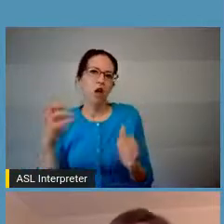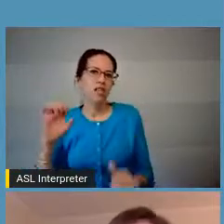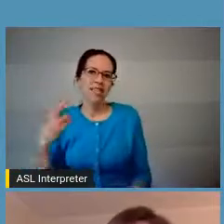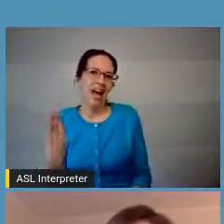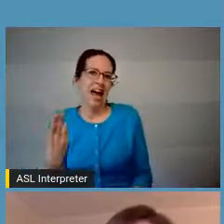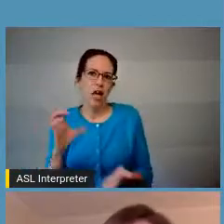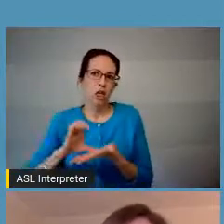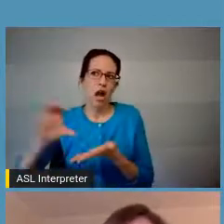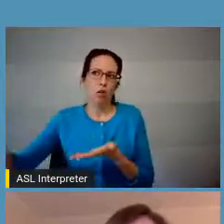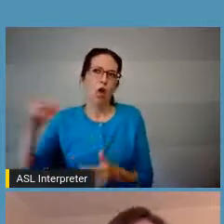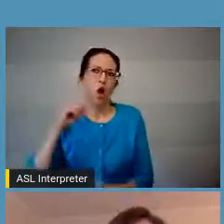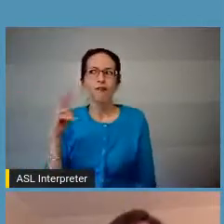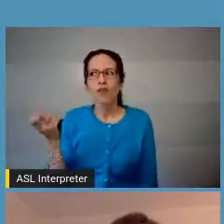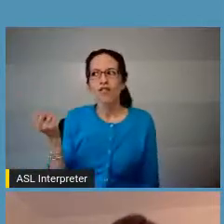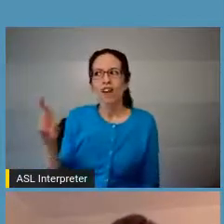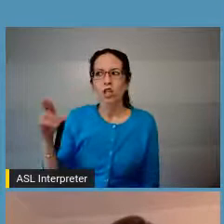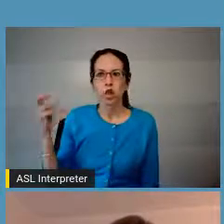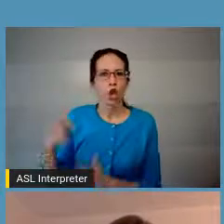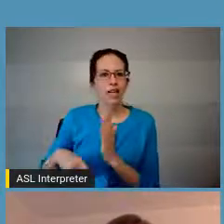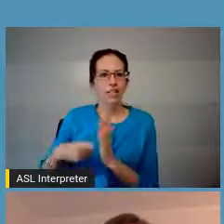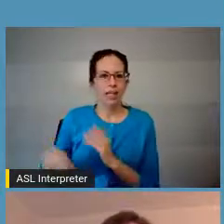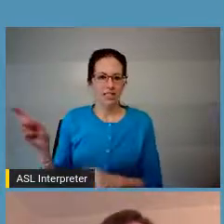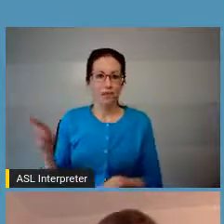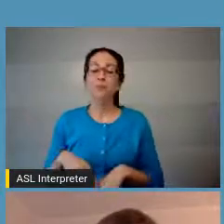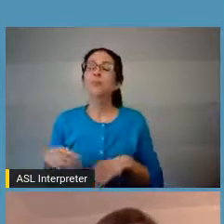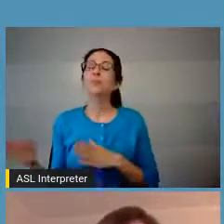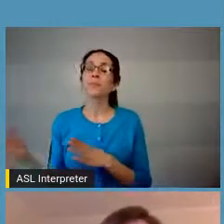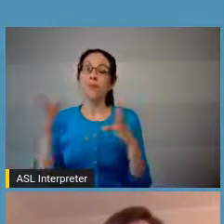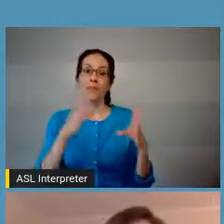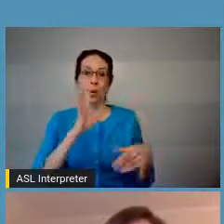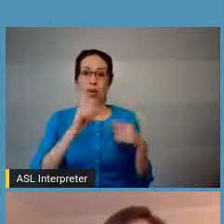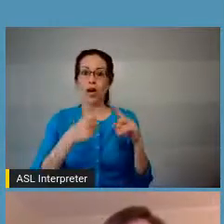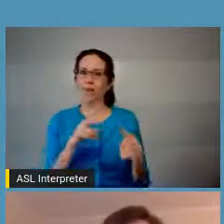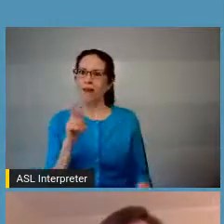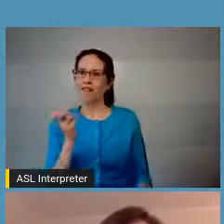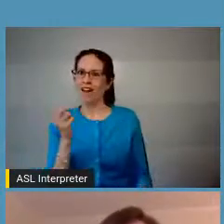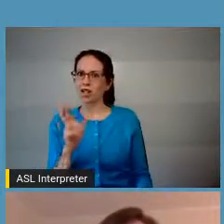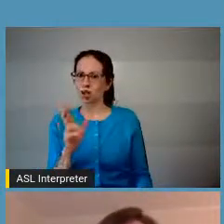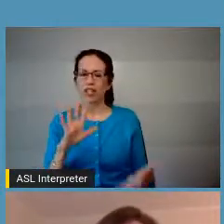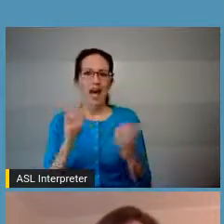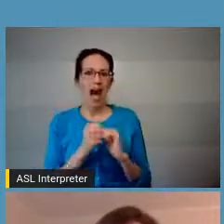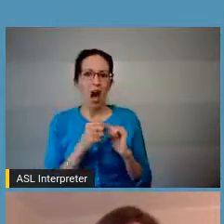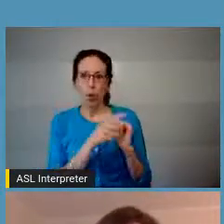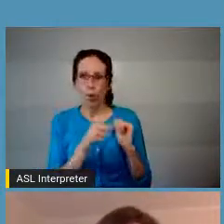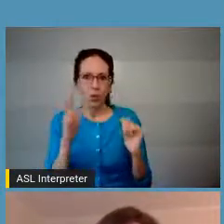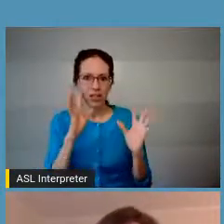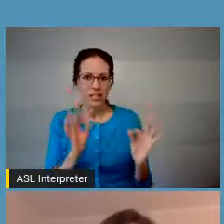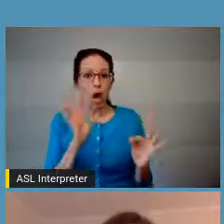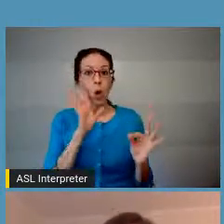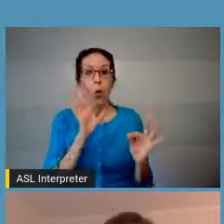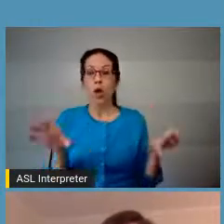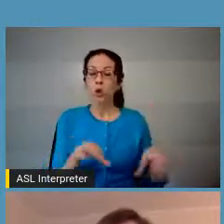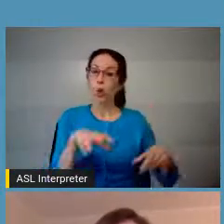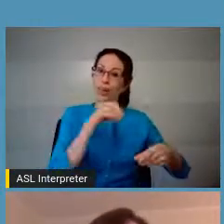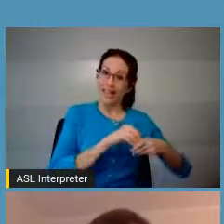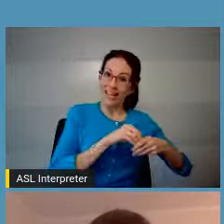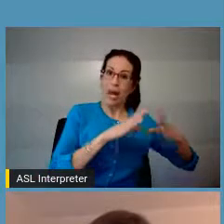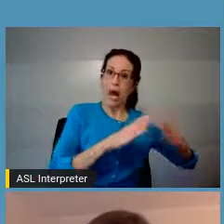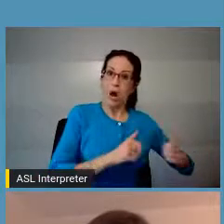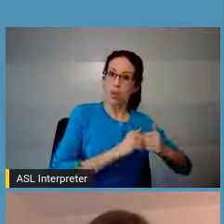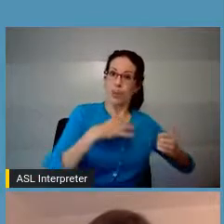assistance. So speaking of vendors, how do you decide if you're going to do it in-house or if you're going to use a